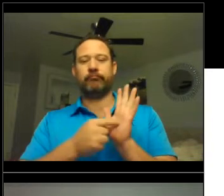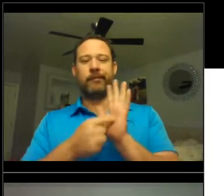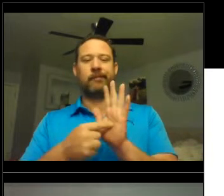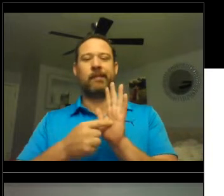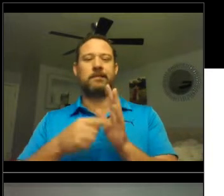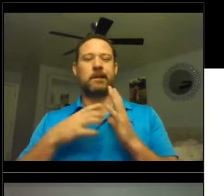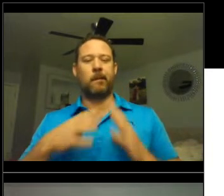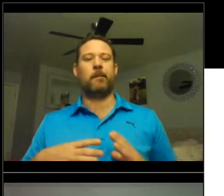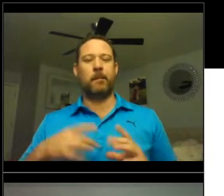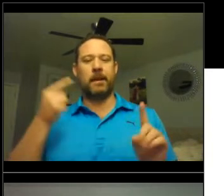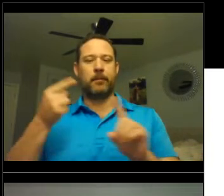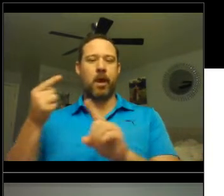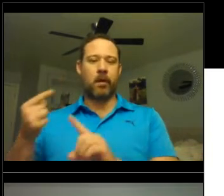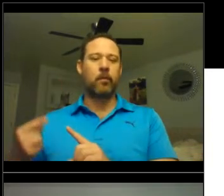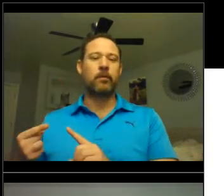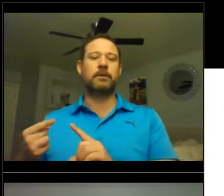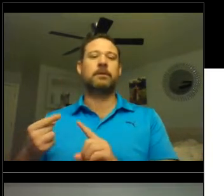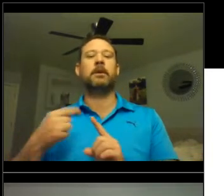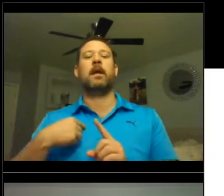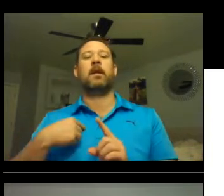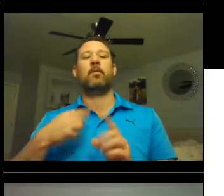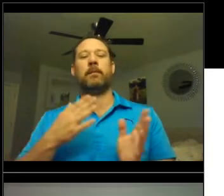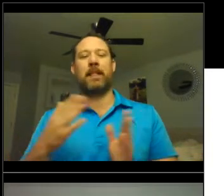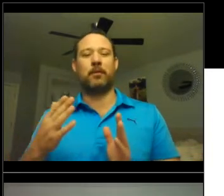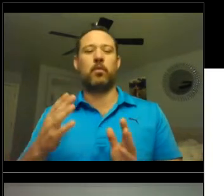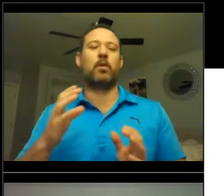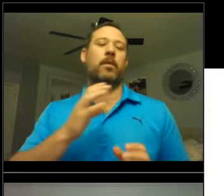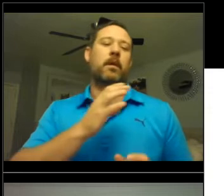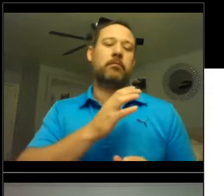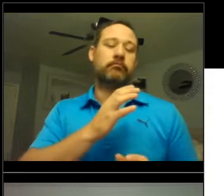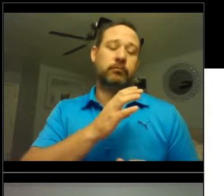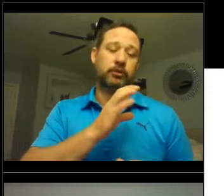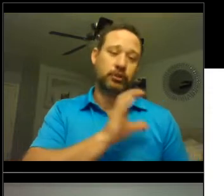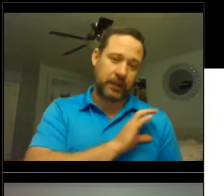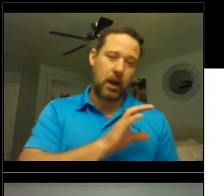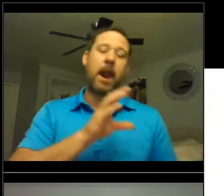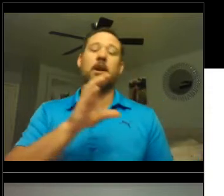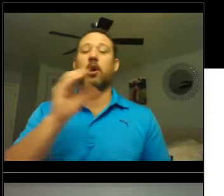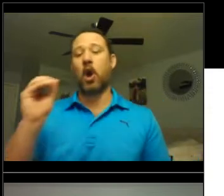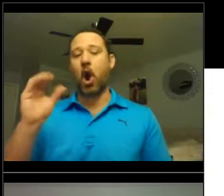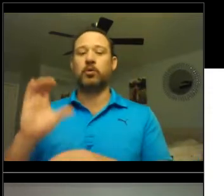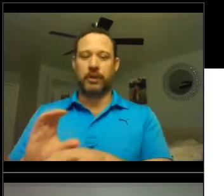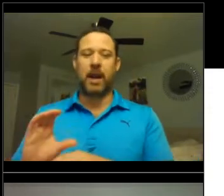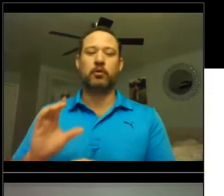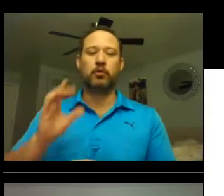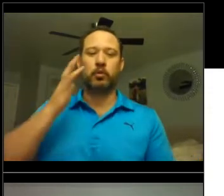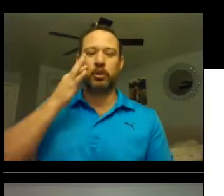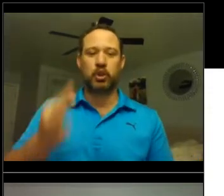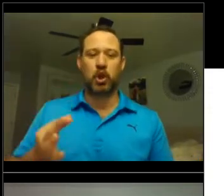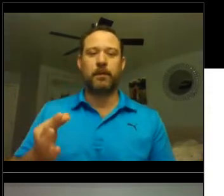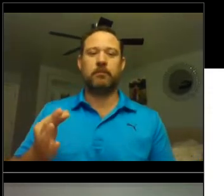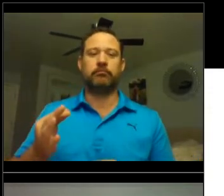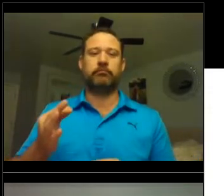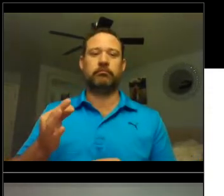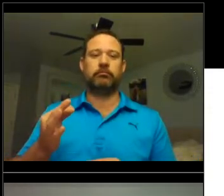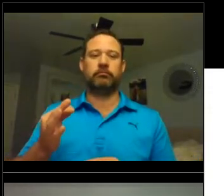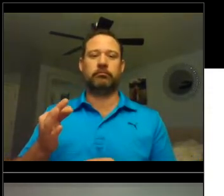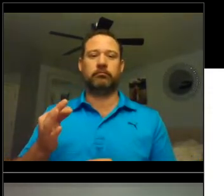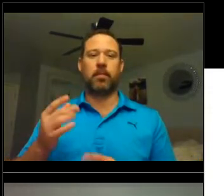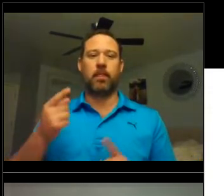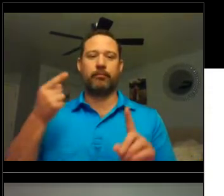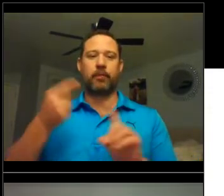we intend to work with a chair and a co-chair of the committee to determine the agenda and the